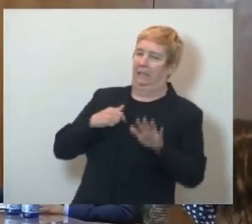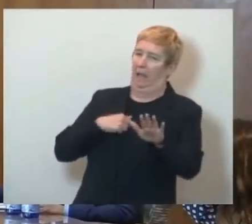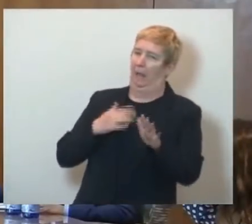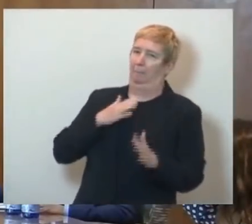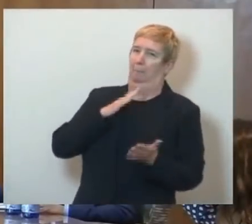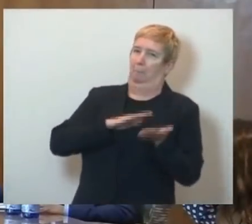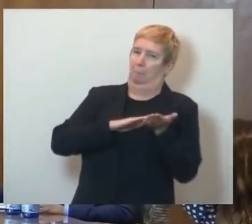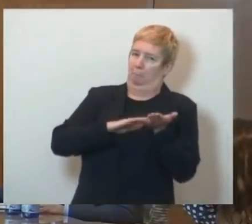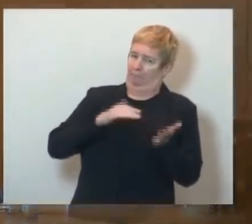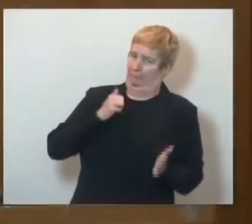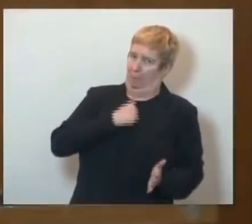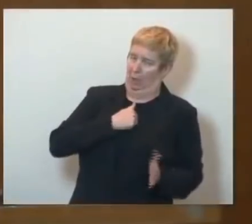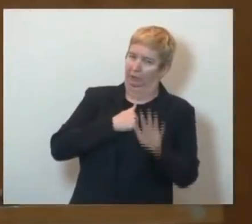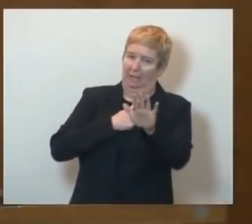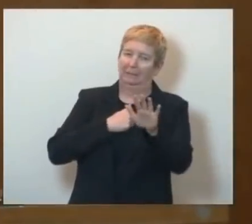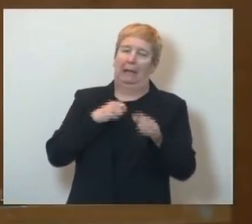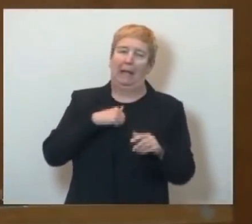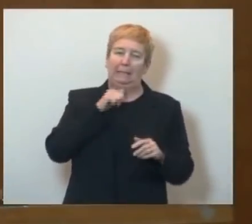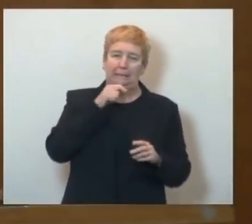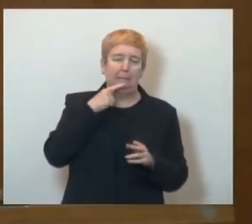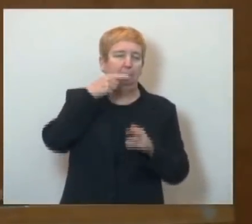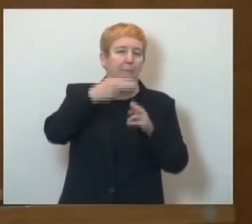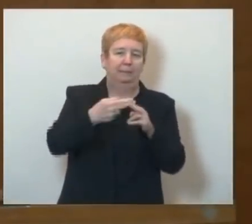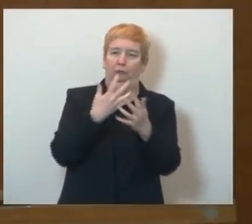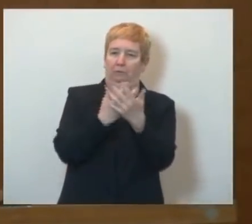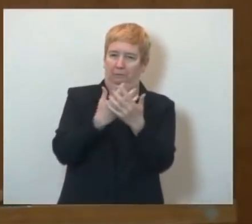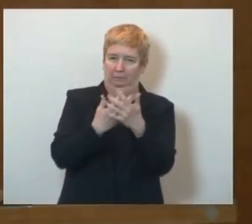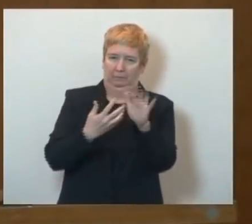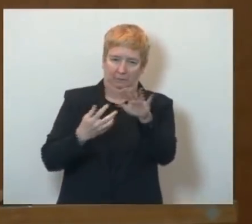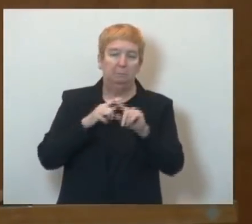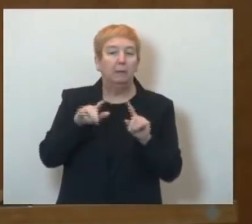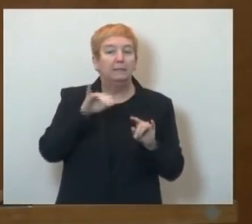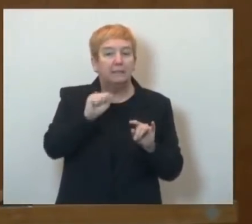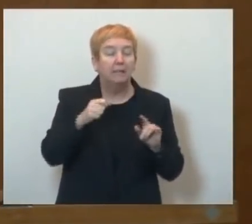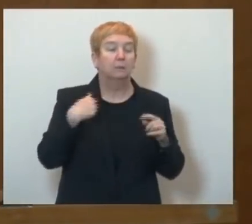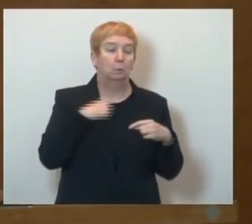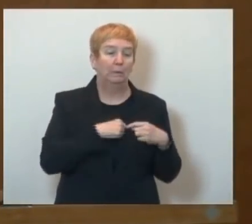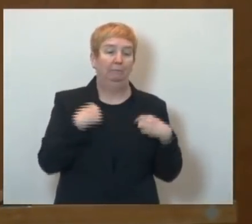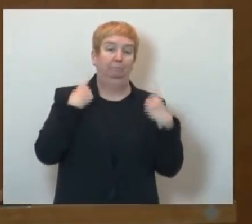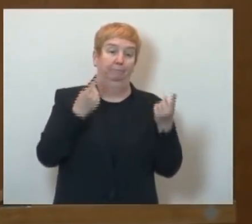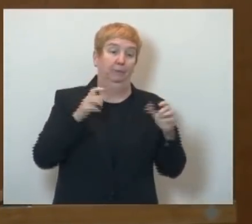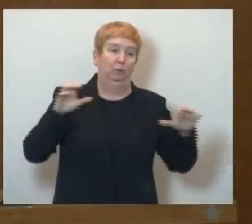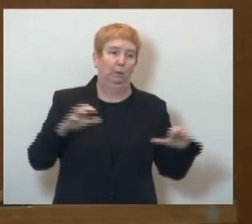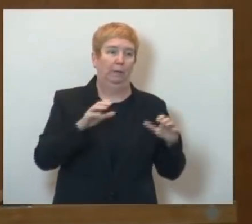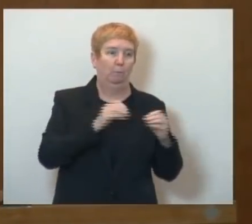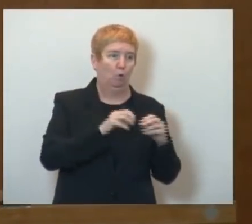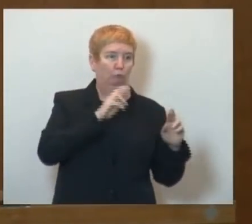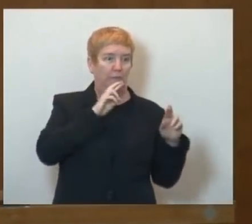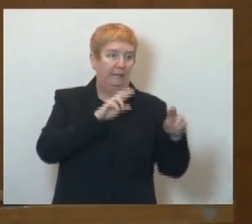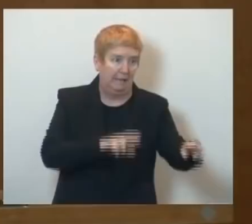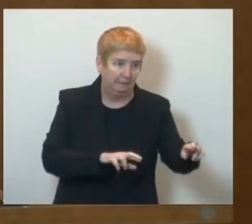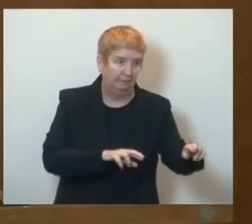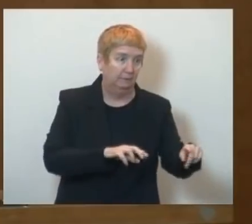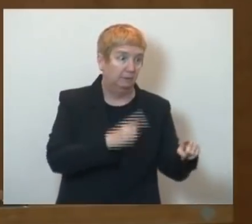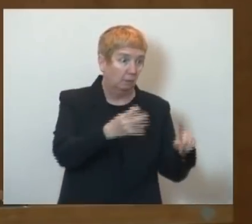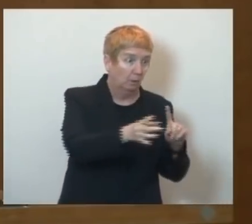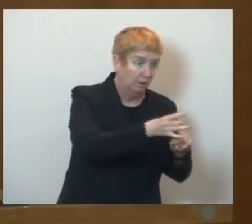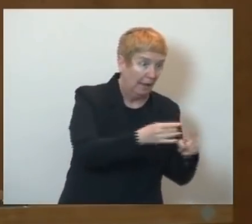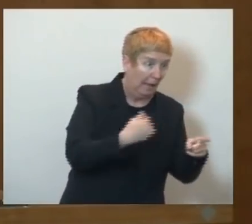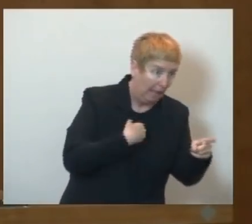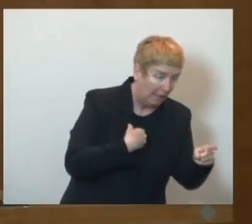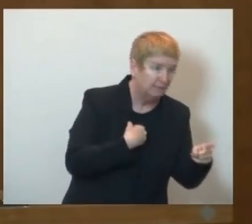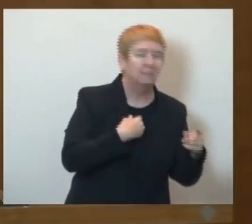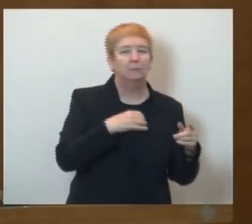are focusing on, because we are. Our responses to date have been more reactive, where if we had a positive or even a PUI, as we call